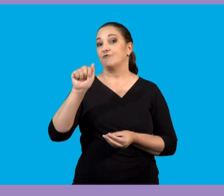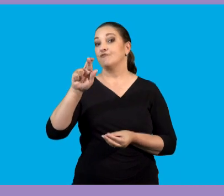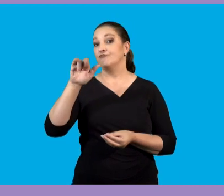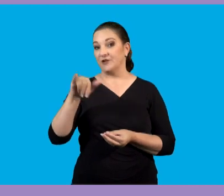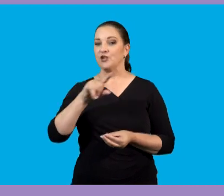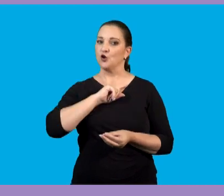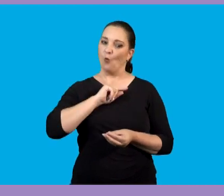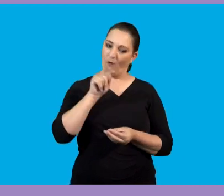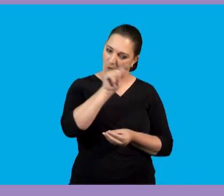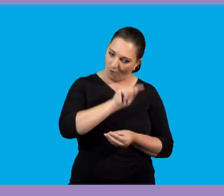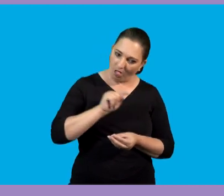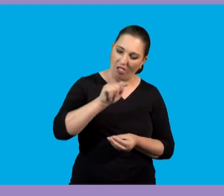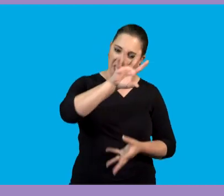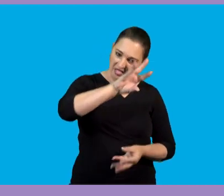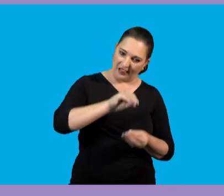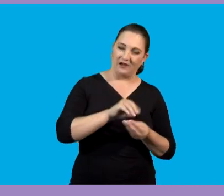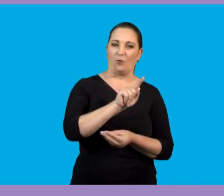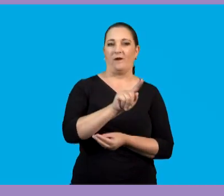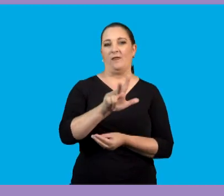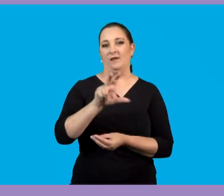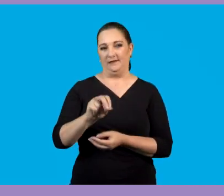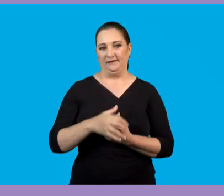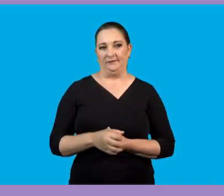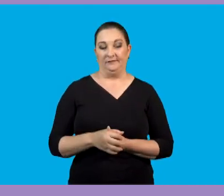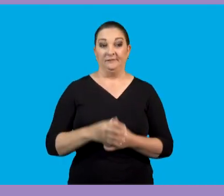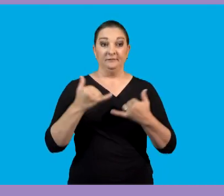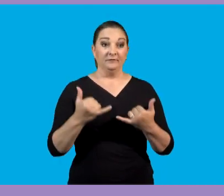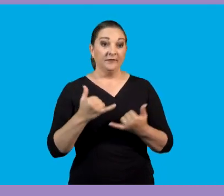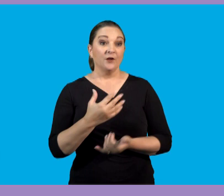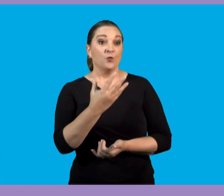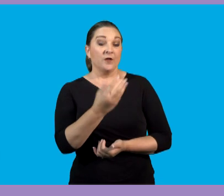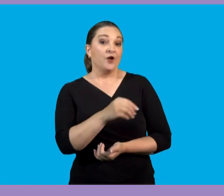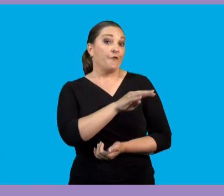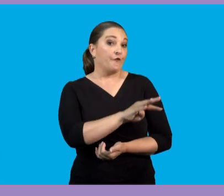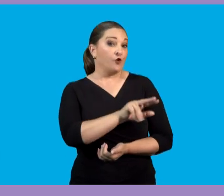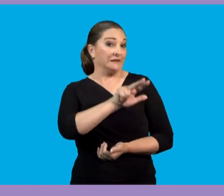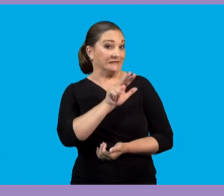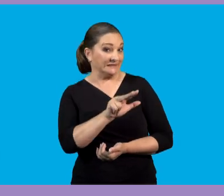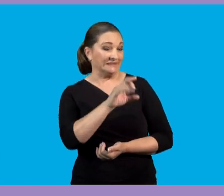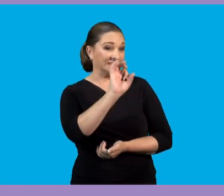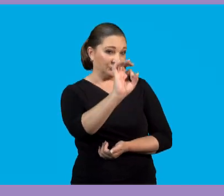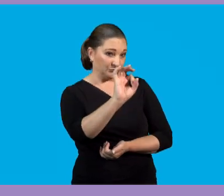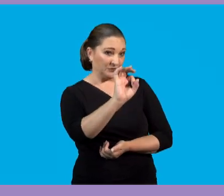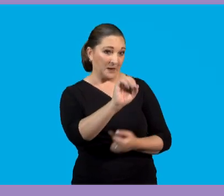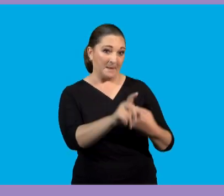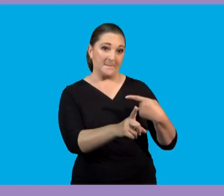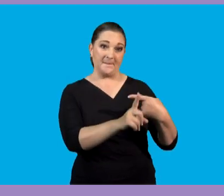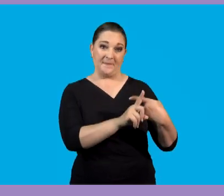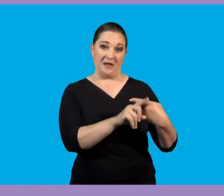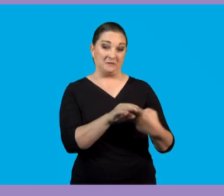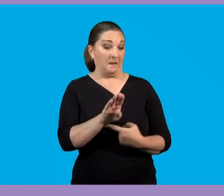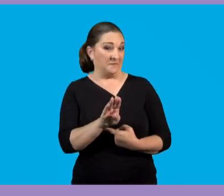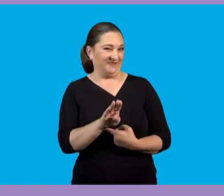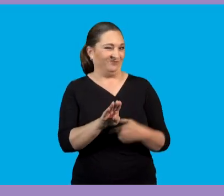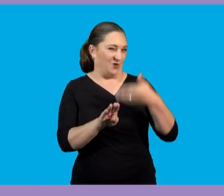let's substitute. We have angle A as 48 degrees, plus angle B, which is what we are looking for. Then we have angle